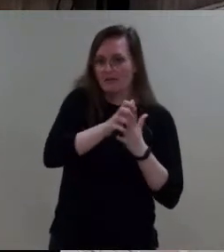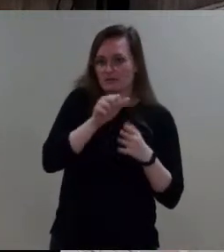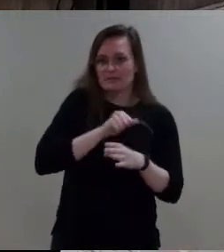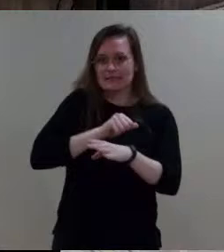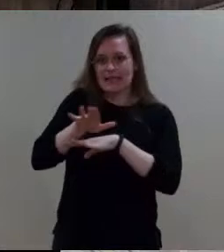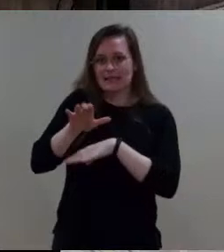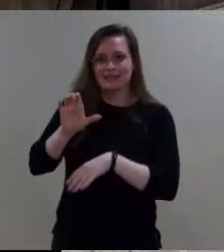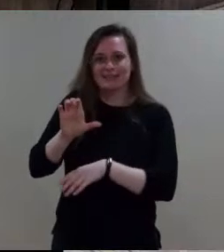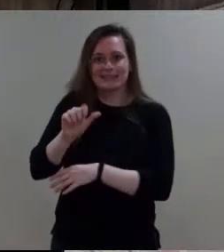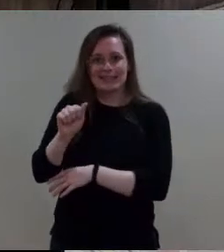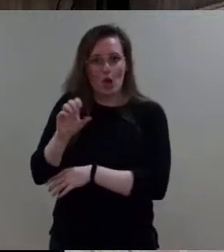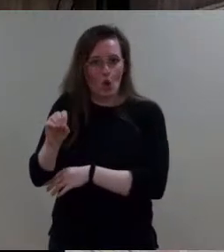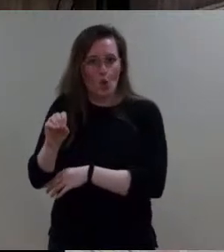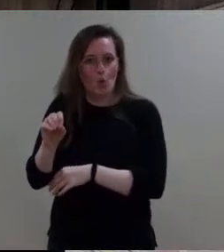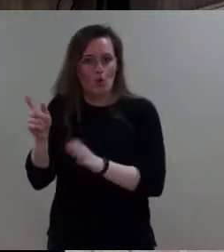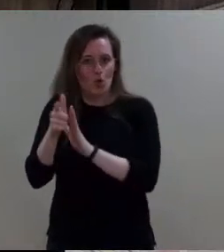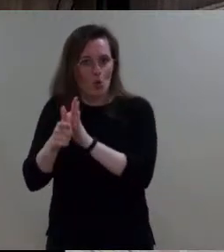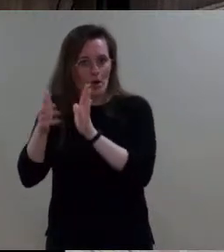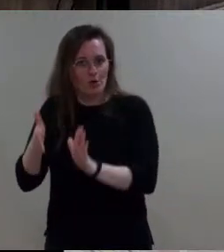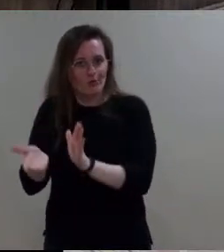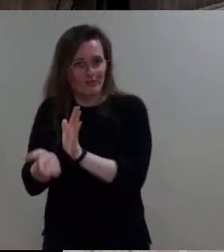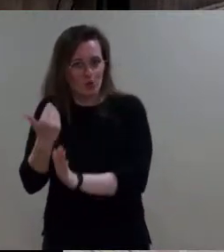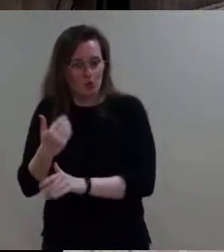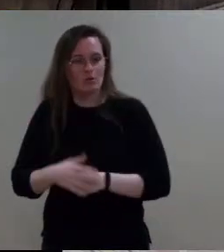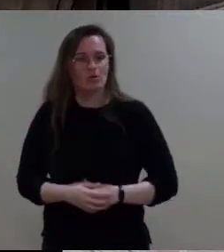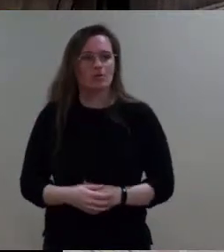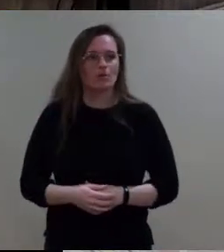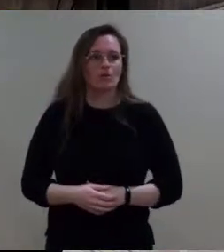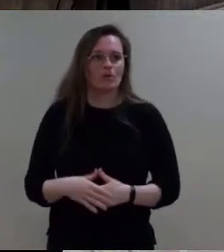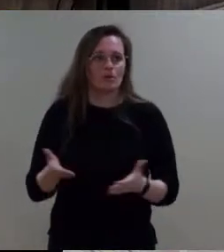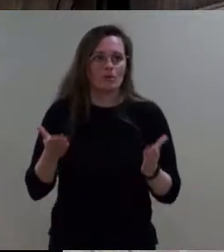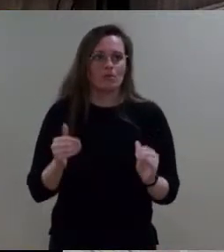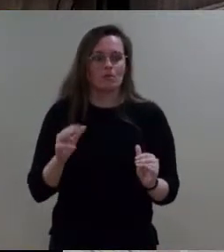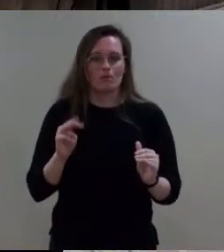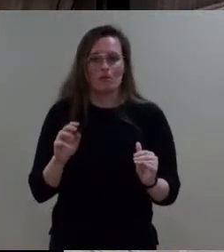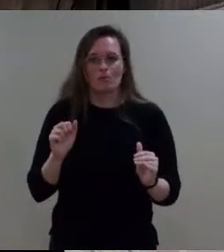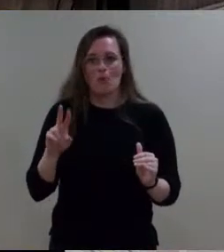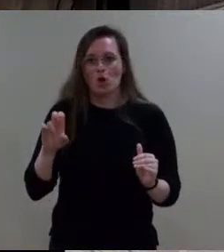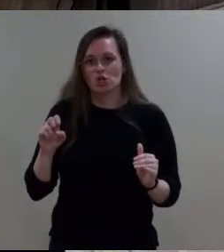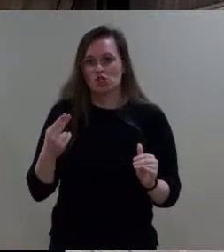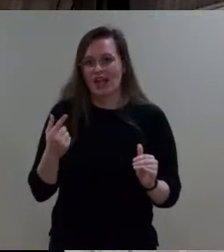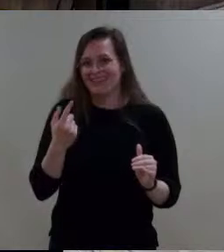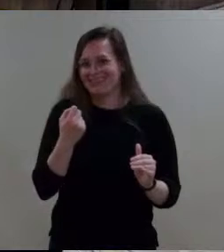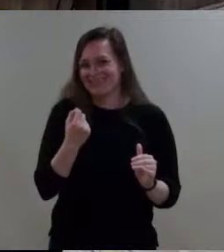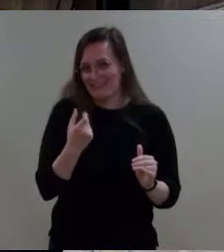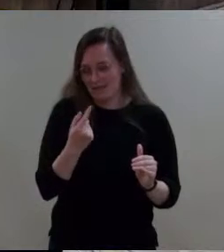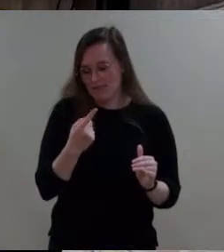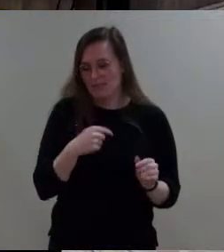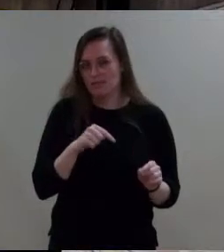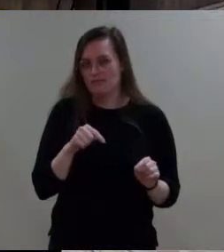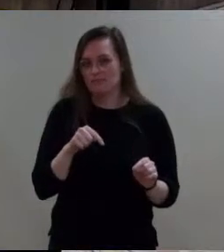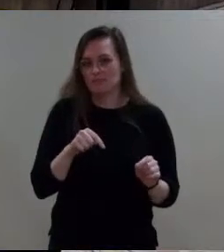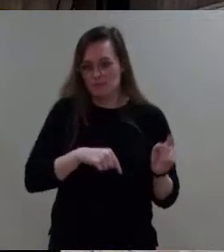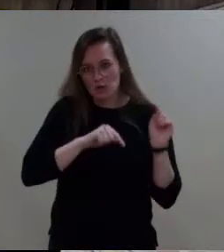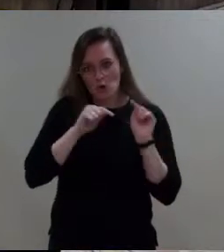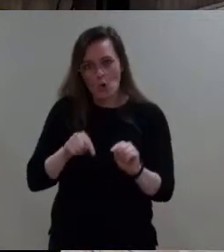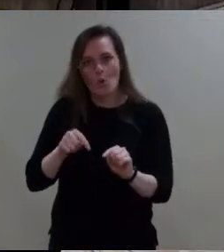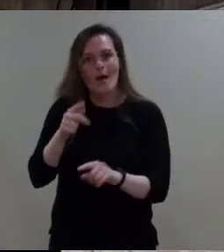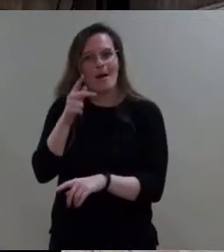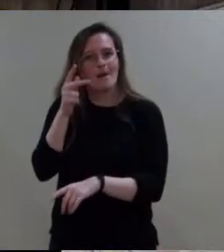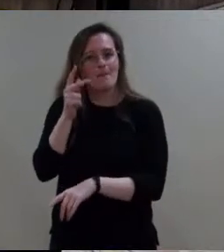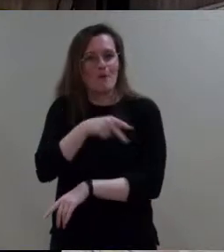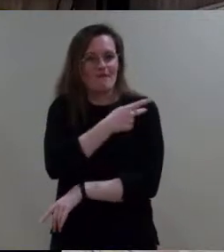review. On March 11th, I did attend the provincial housing announcement